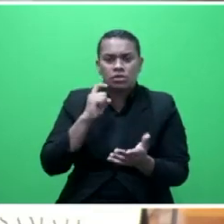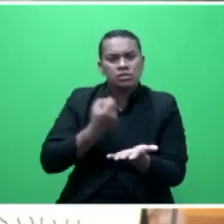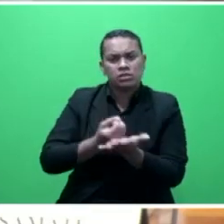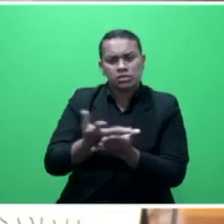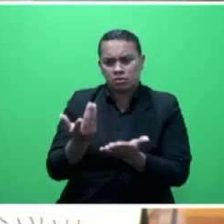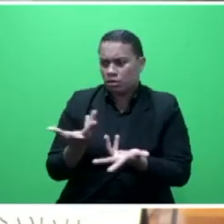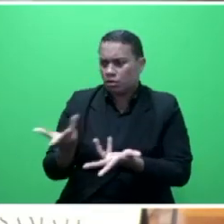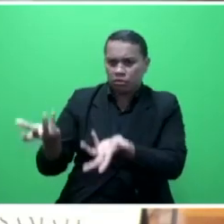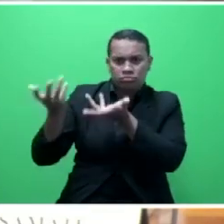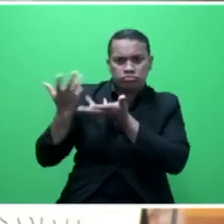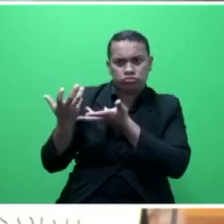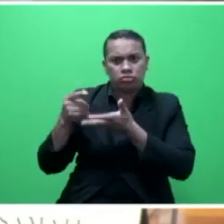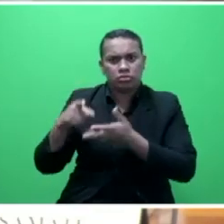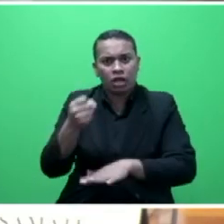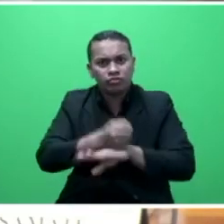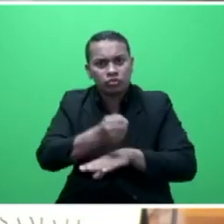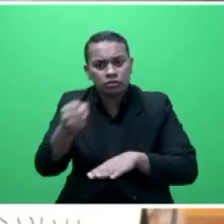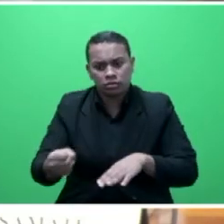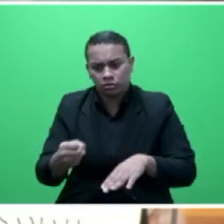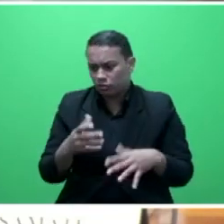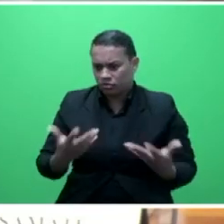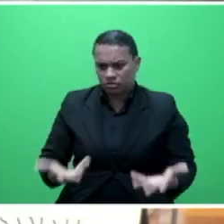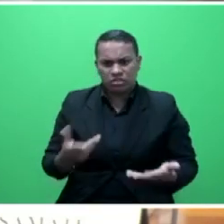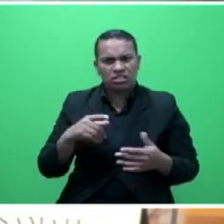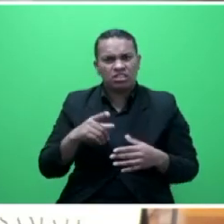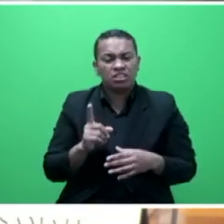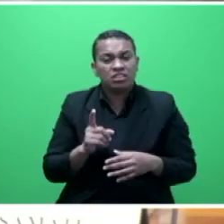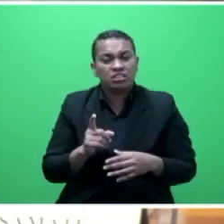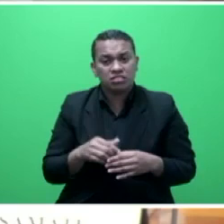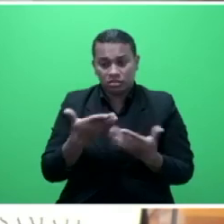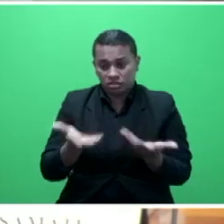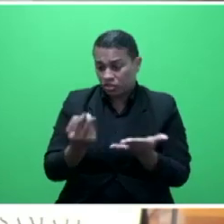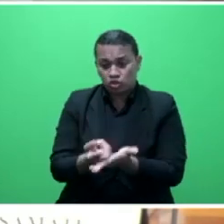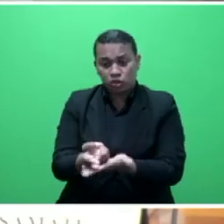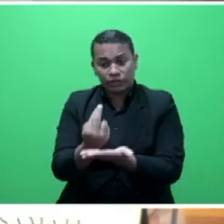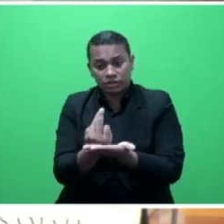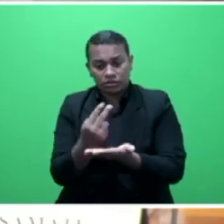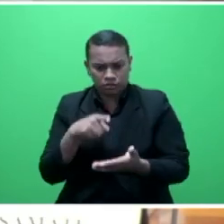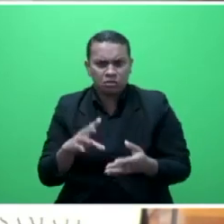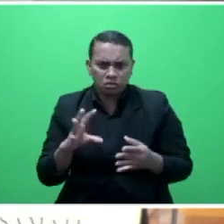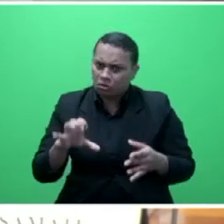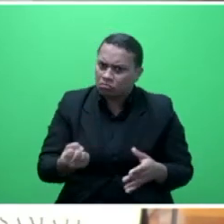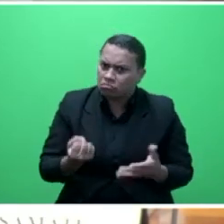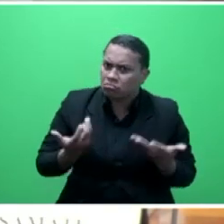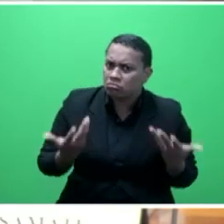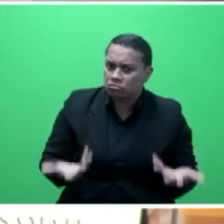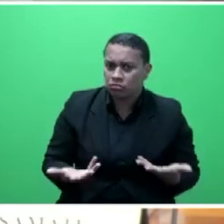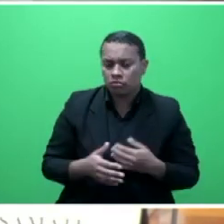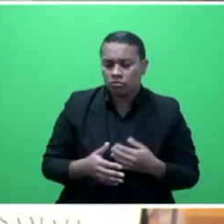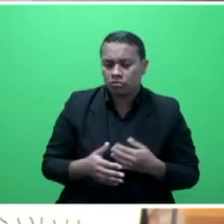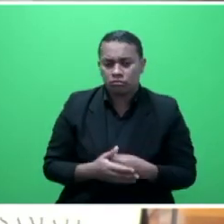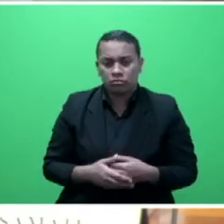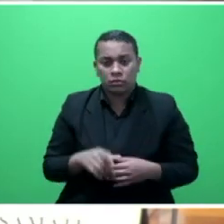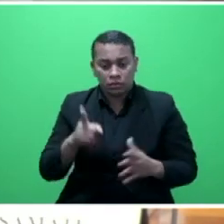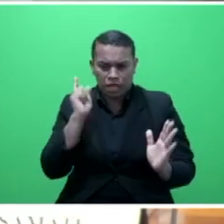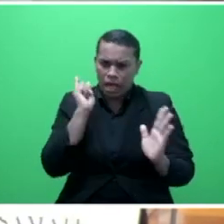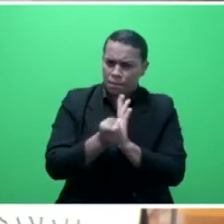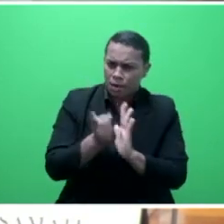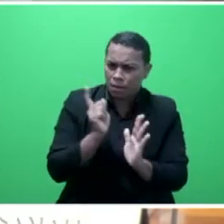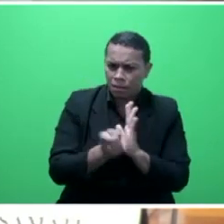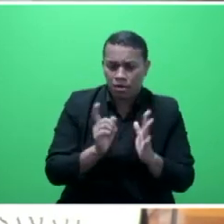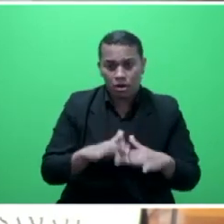To further our COVID-safe economic recovery, it must be spent right now, as soon as possible, bolstering